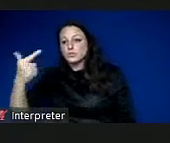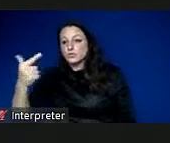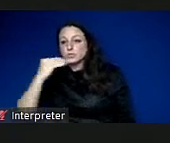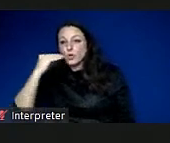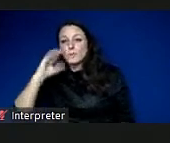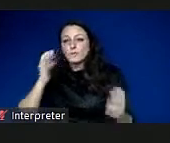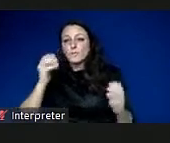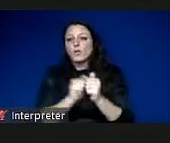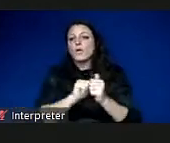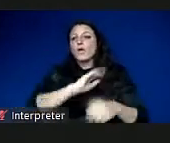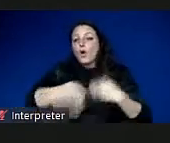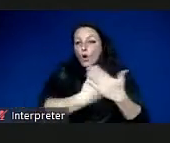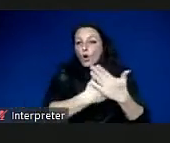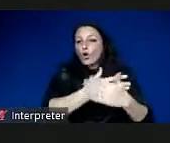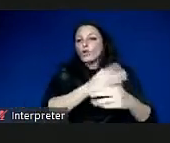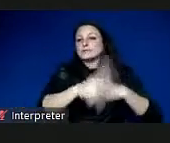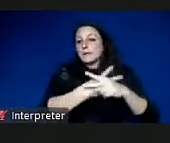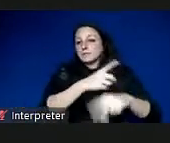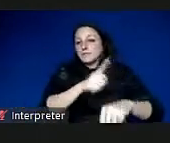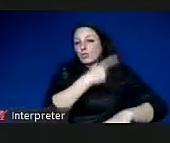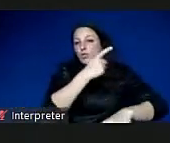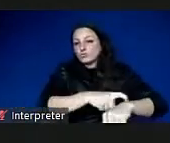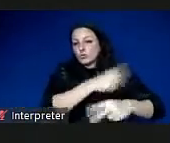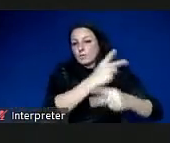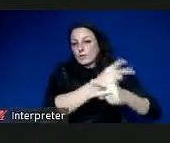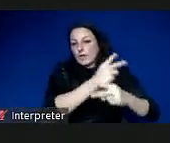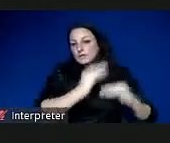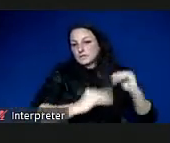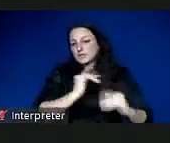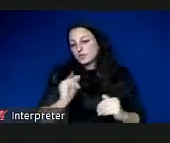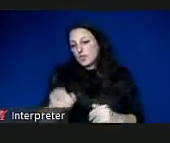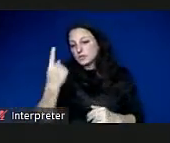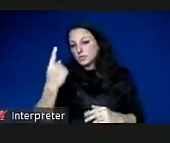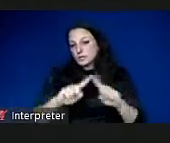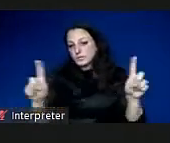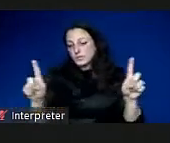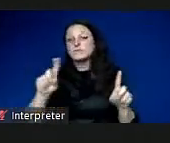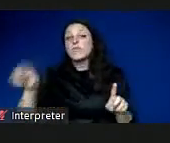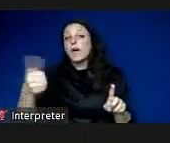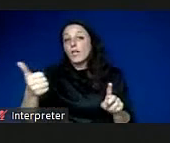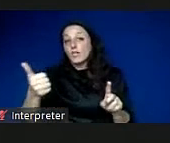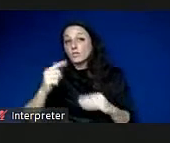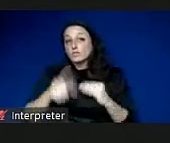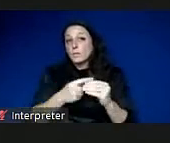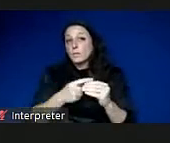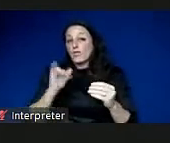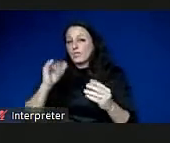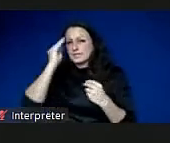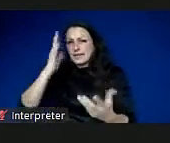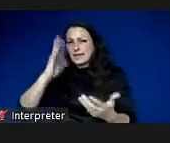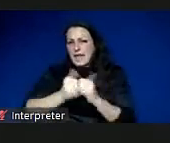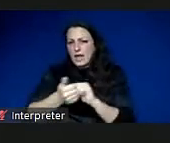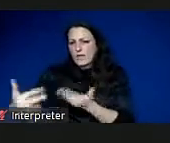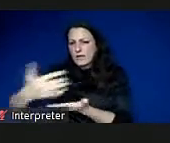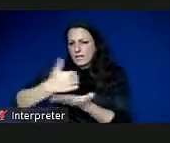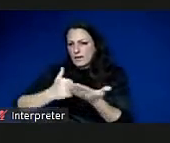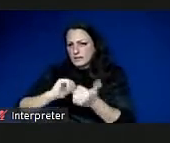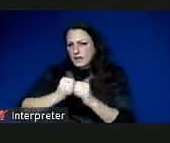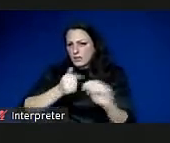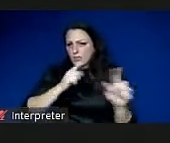facilities. So that's one substantial difference. And then the other is just how the data is collected and reported. So the